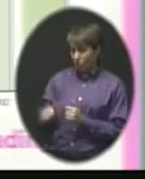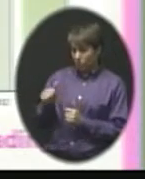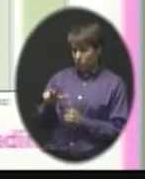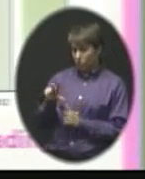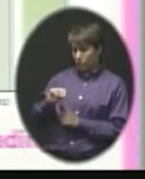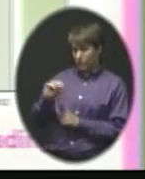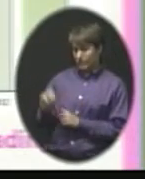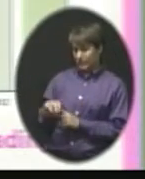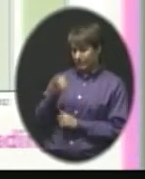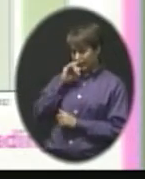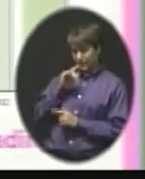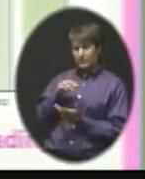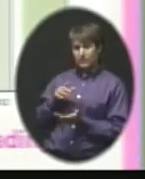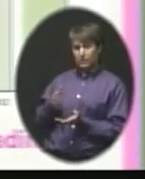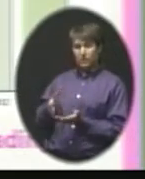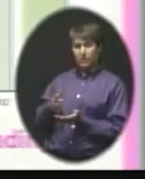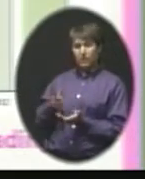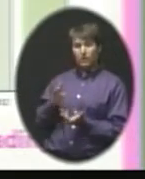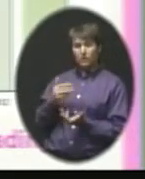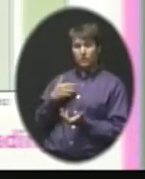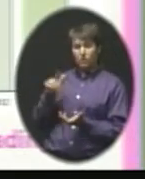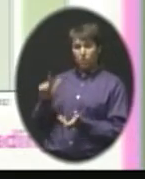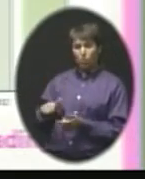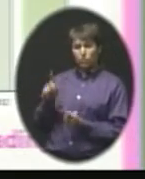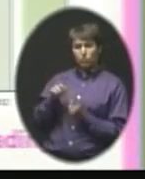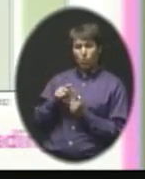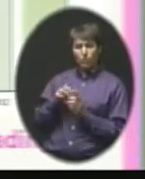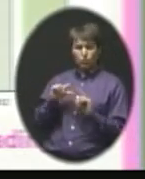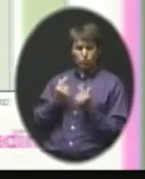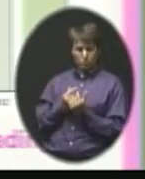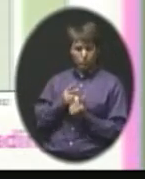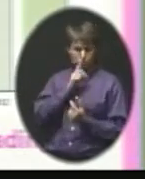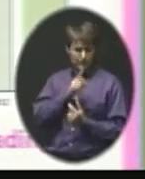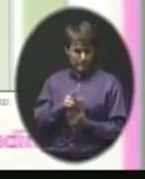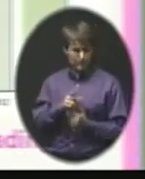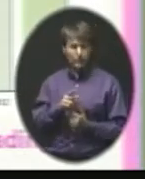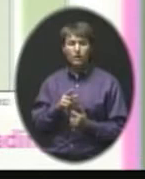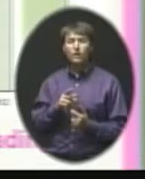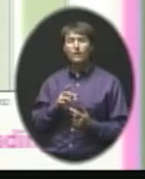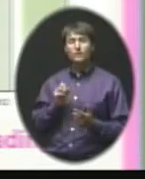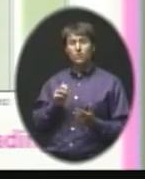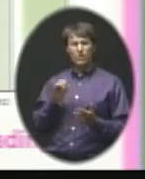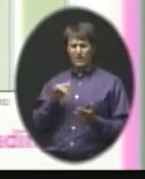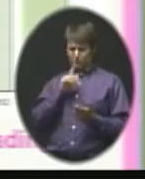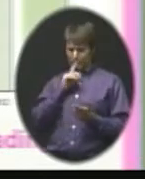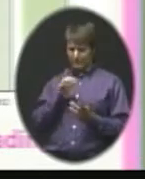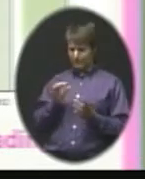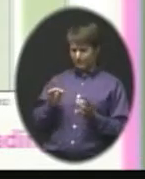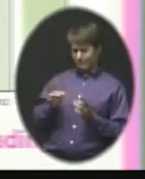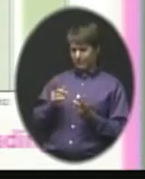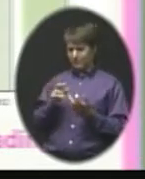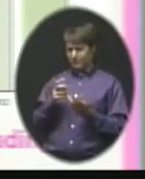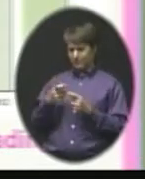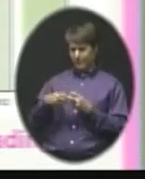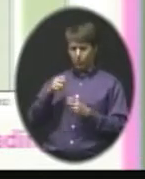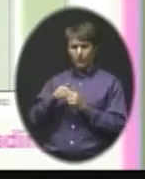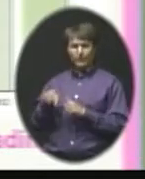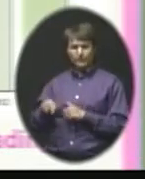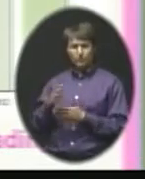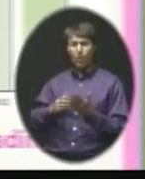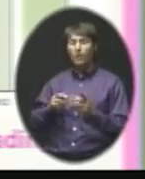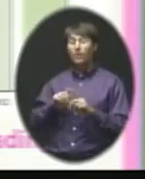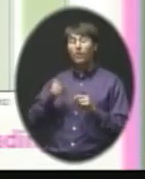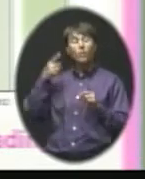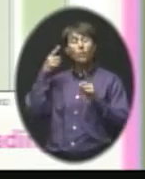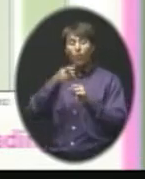of our kids, the lowest scoring group. Okay, and that's really how, which is kind of tricky with this piece. The goal is we